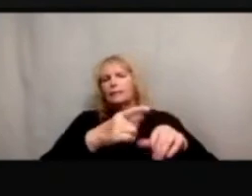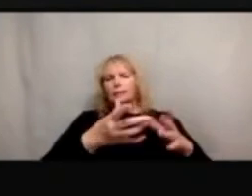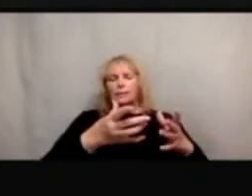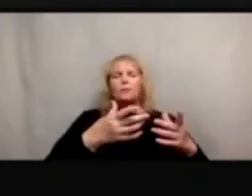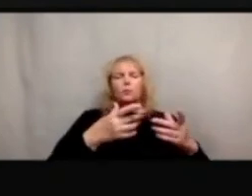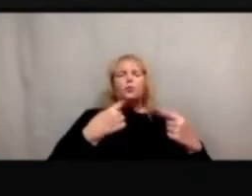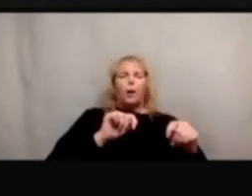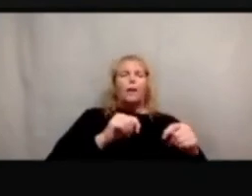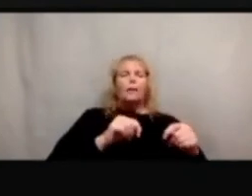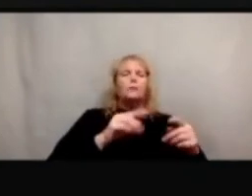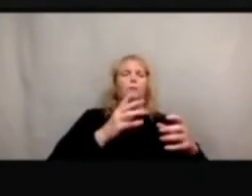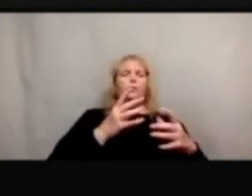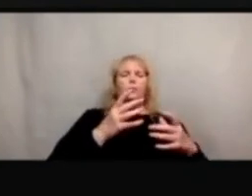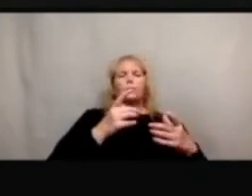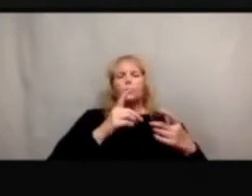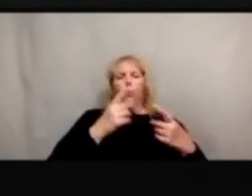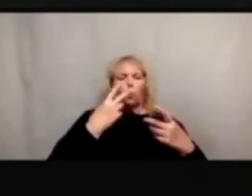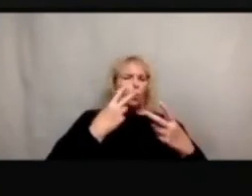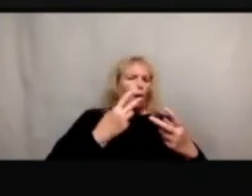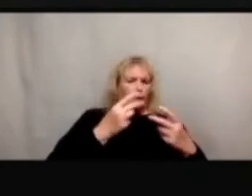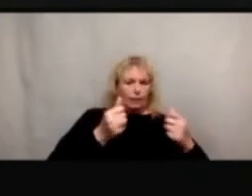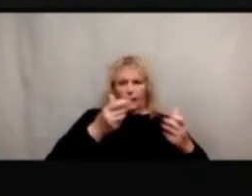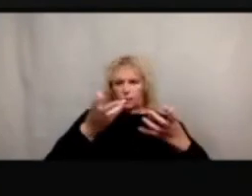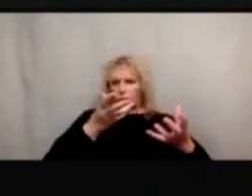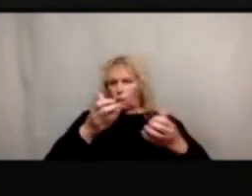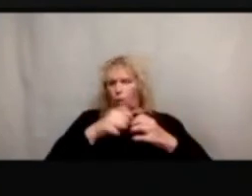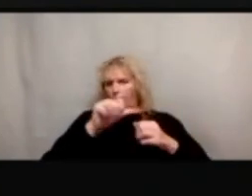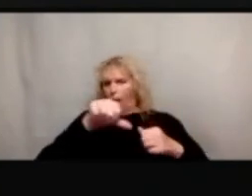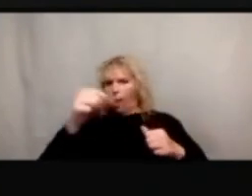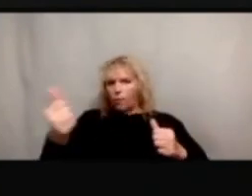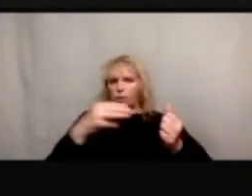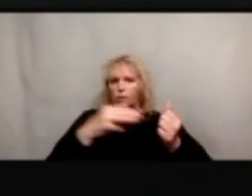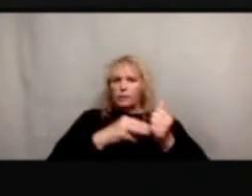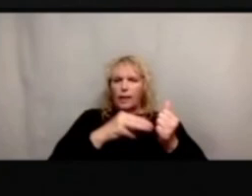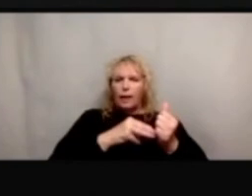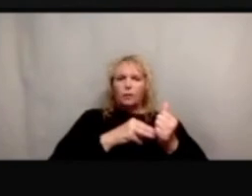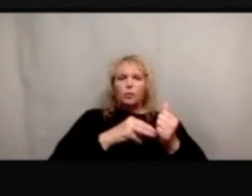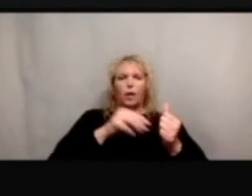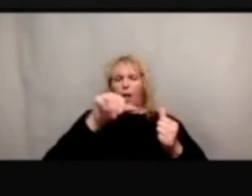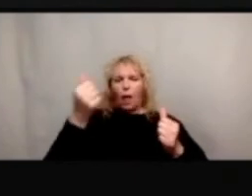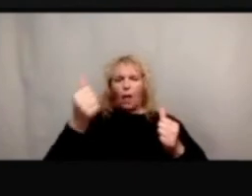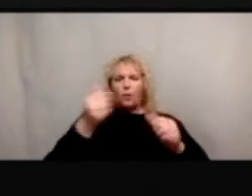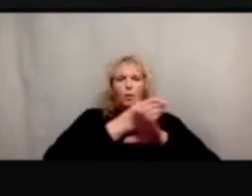be able to engage with other practitioners and from different disciplines from